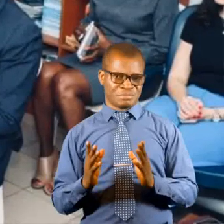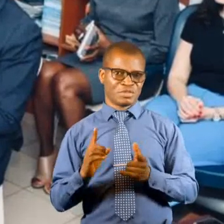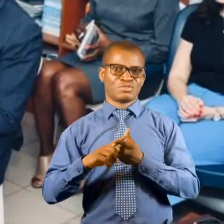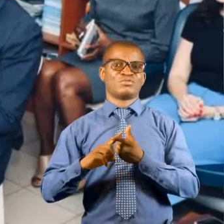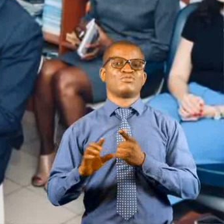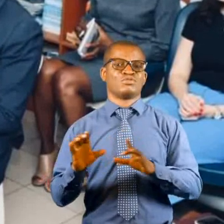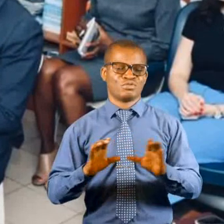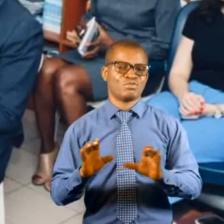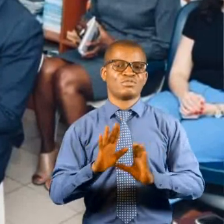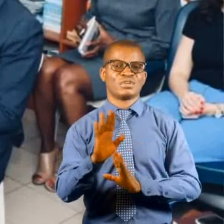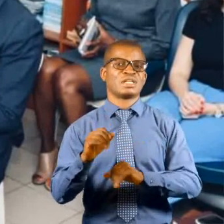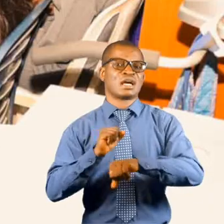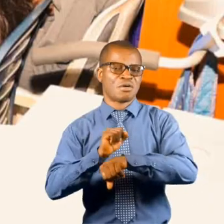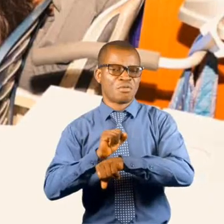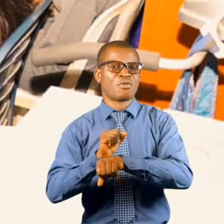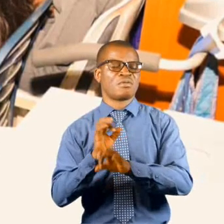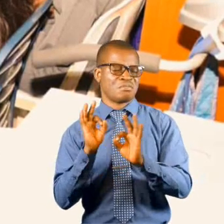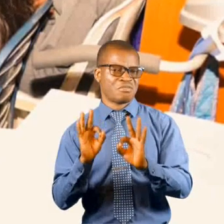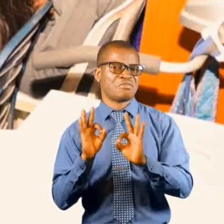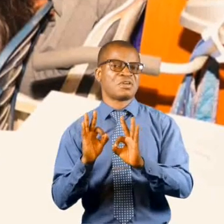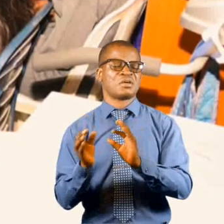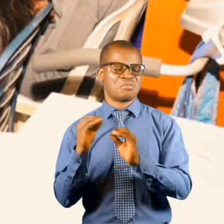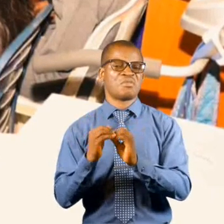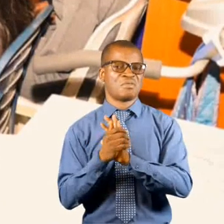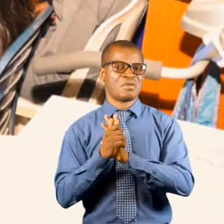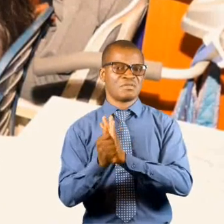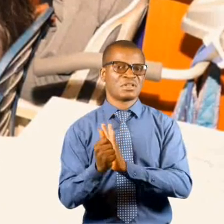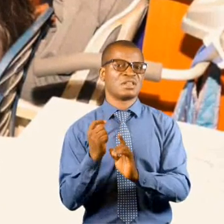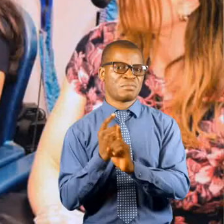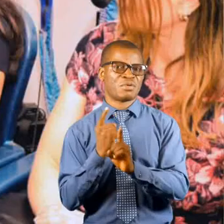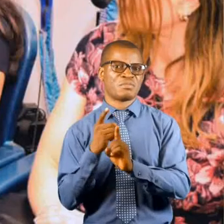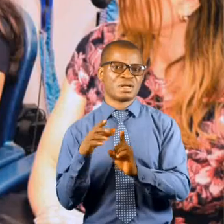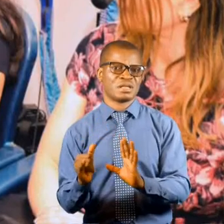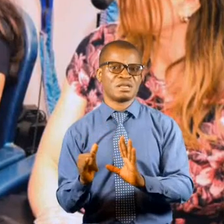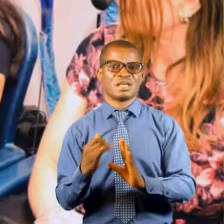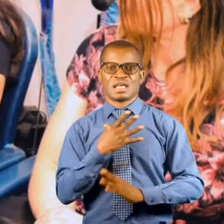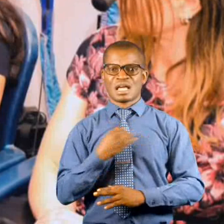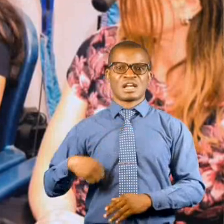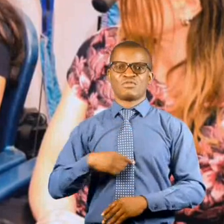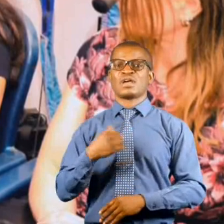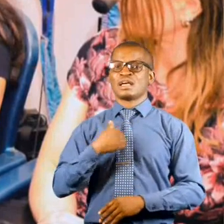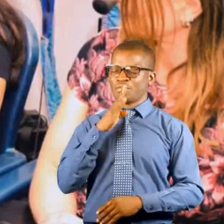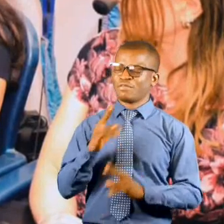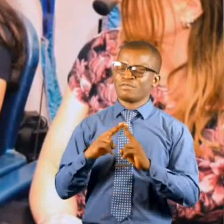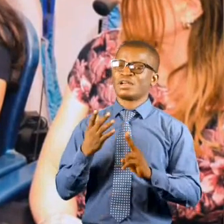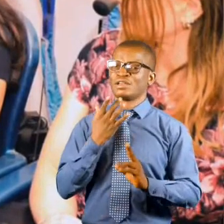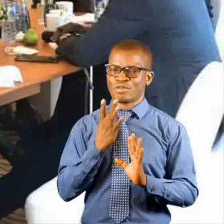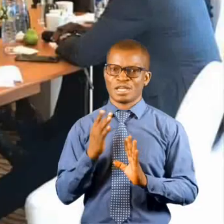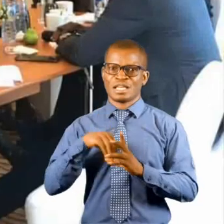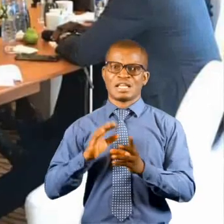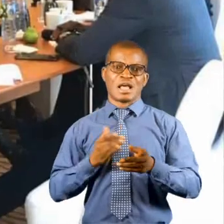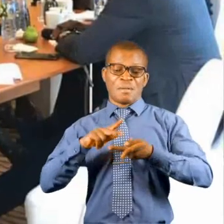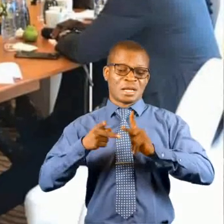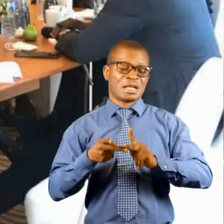case to do their work more efficiently and more effectively. And I think we've been very